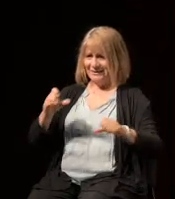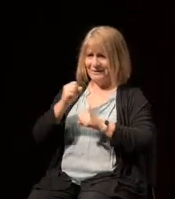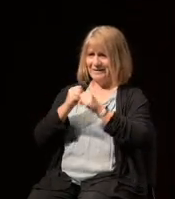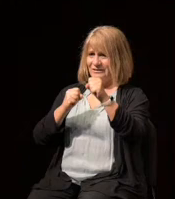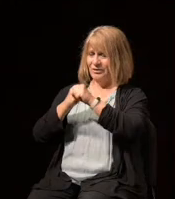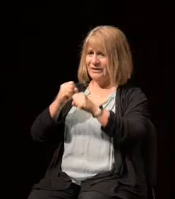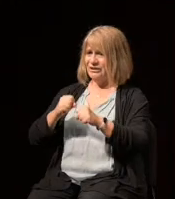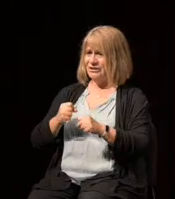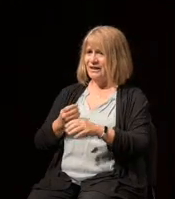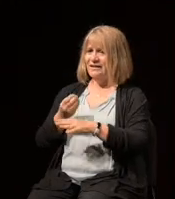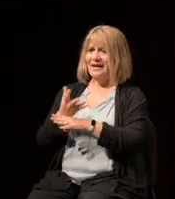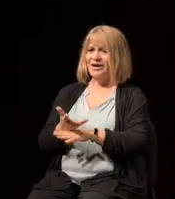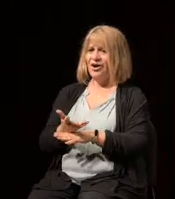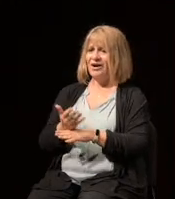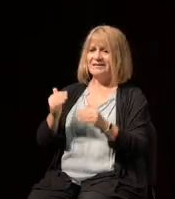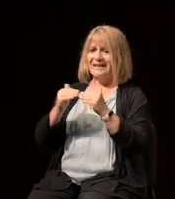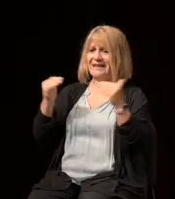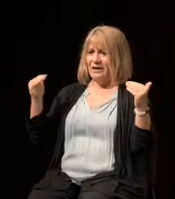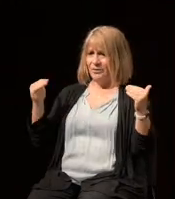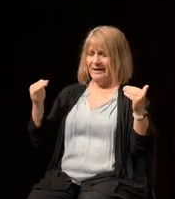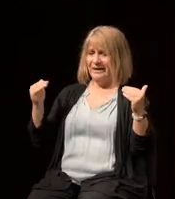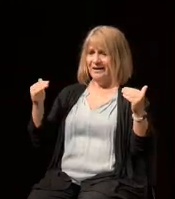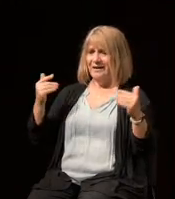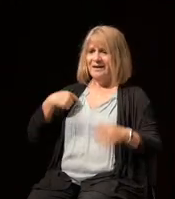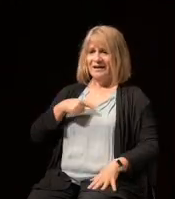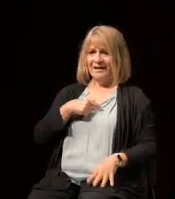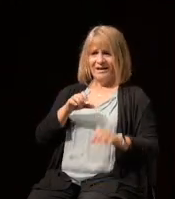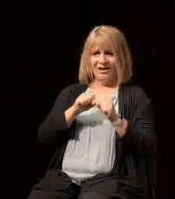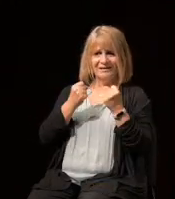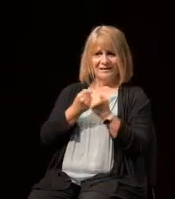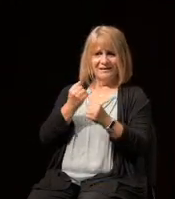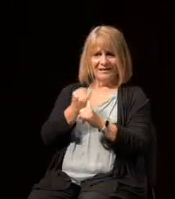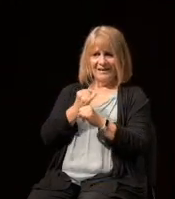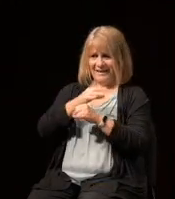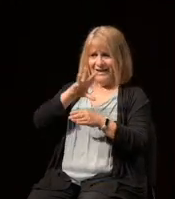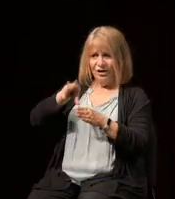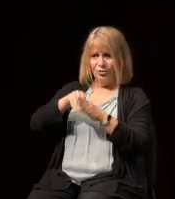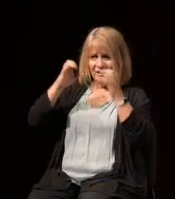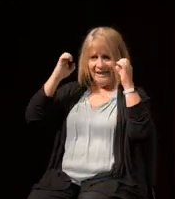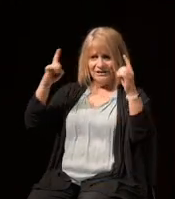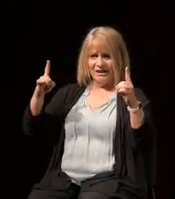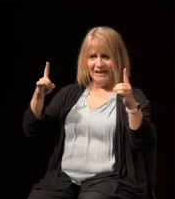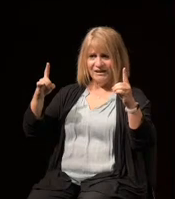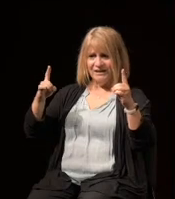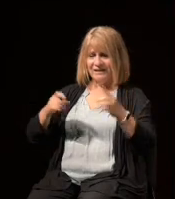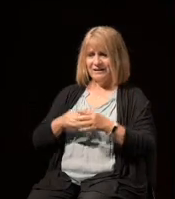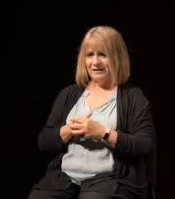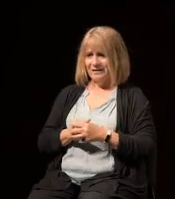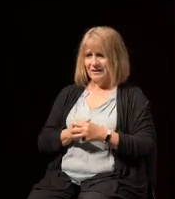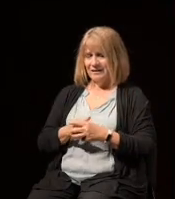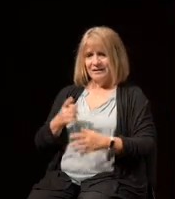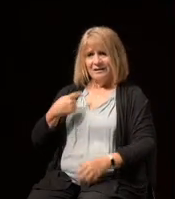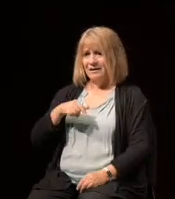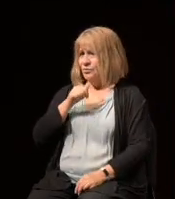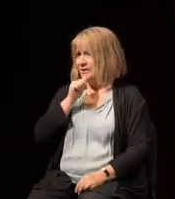inequity in our societal institutions, including our educational institutions. And